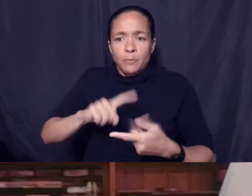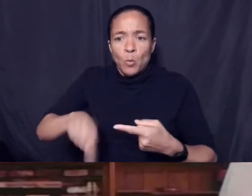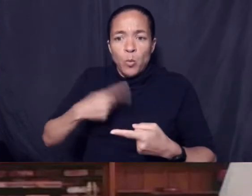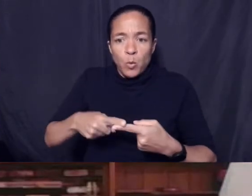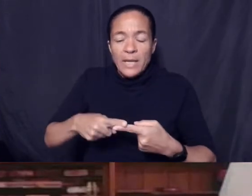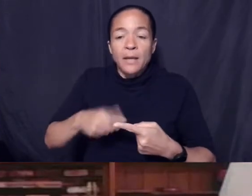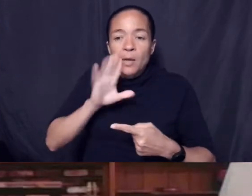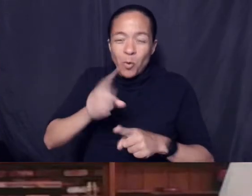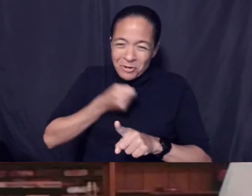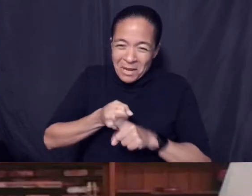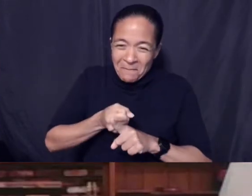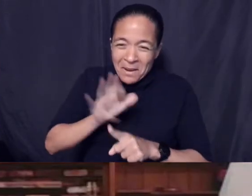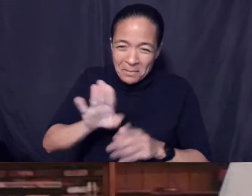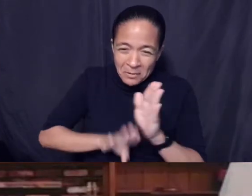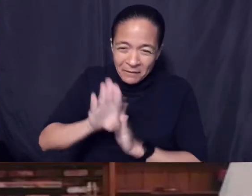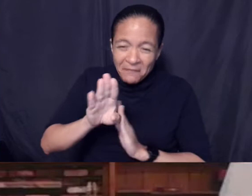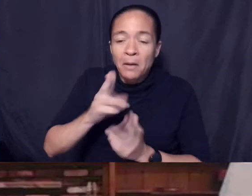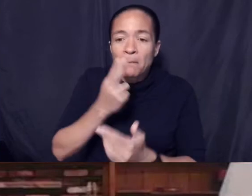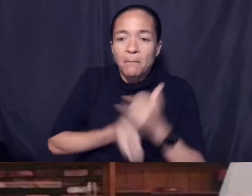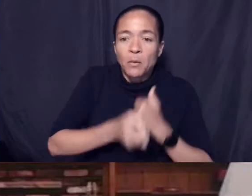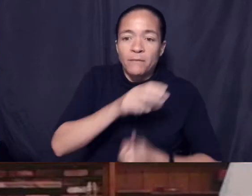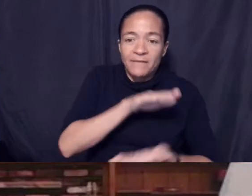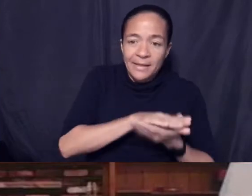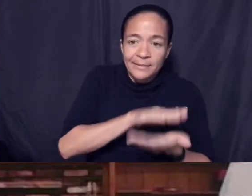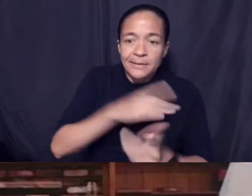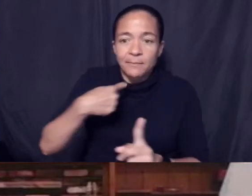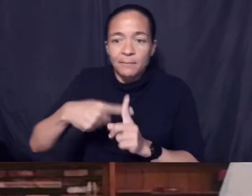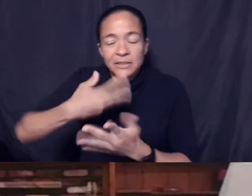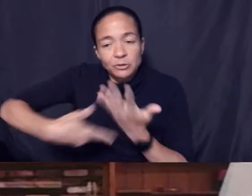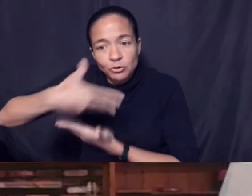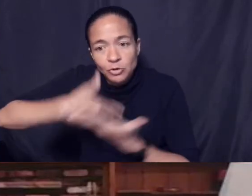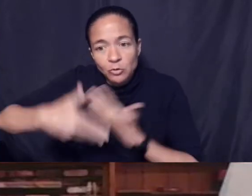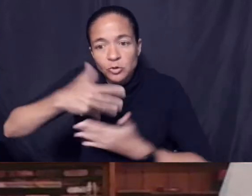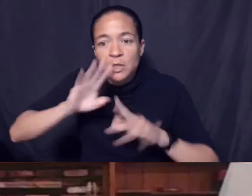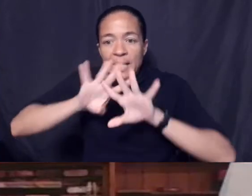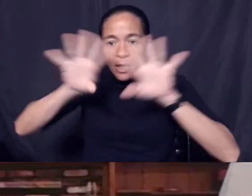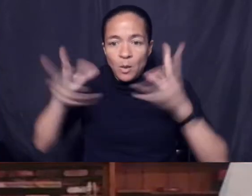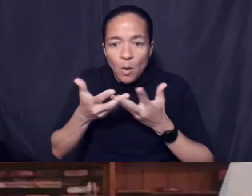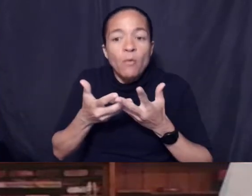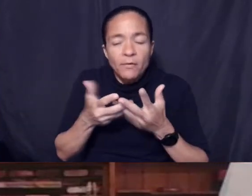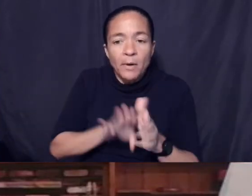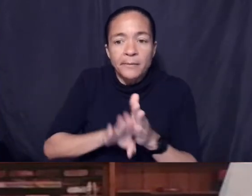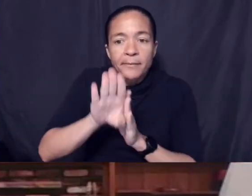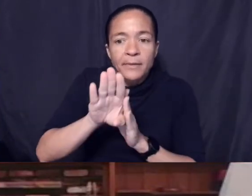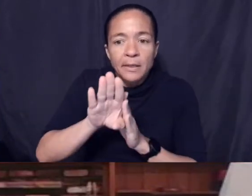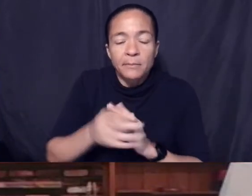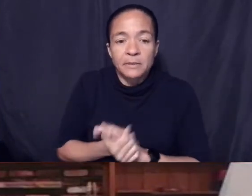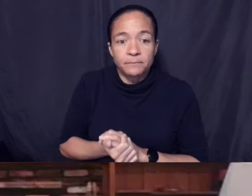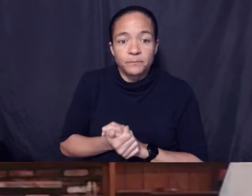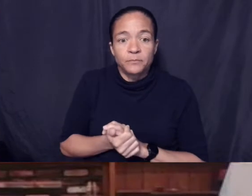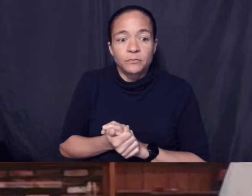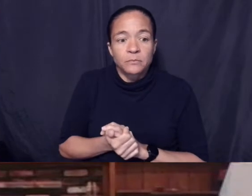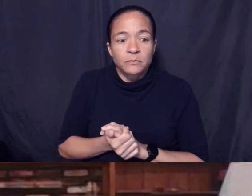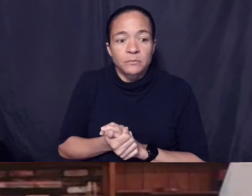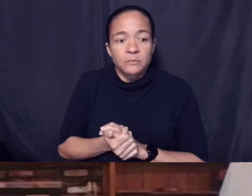on their development, both academically, socially, and overall development. To better inform you